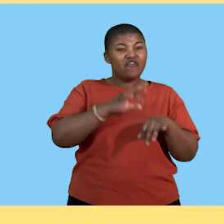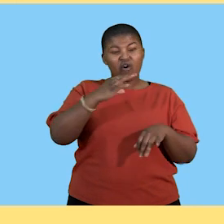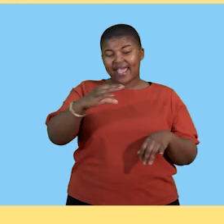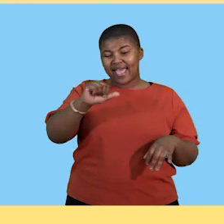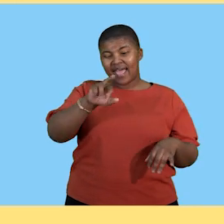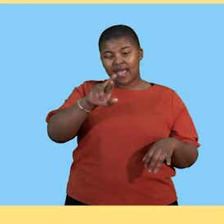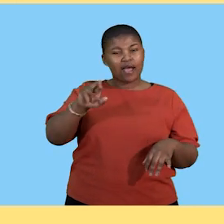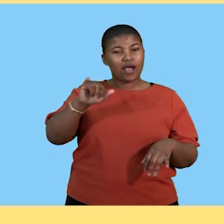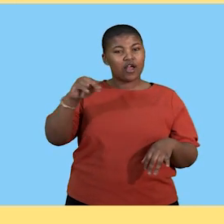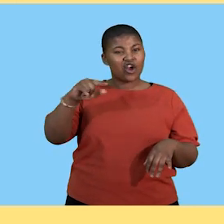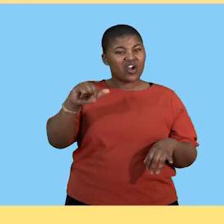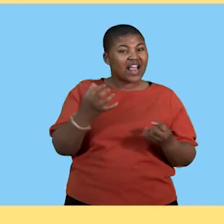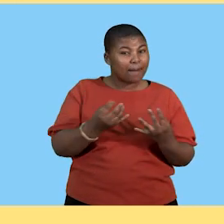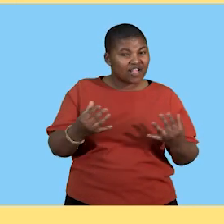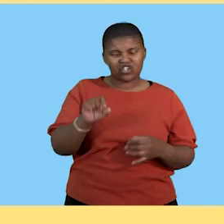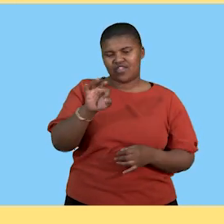be